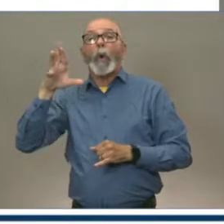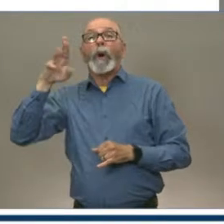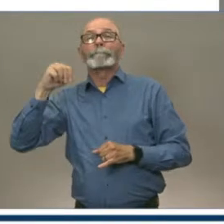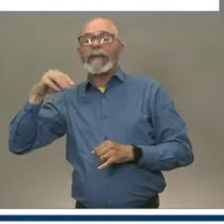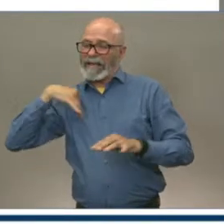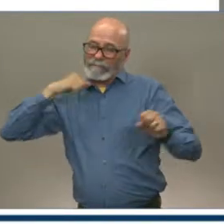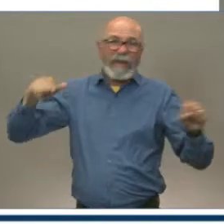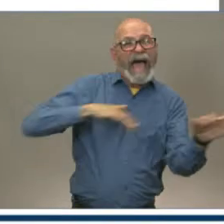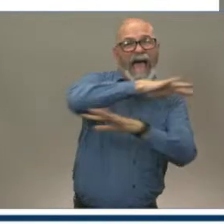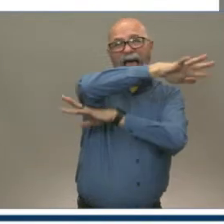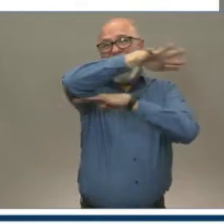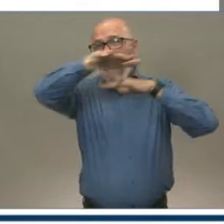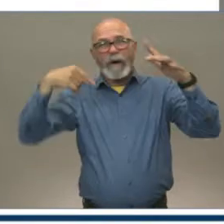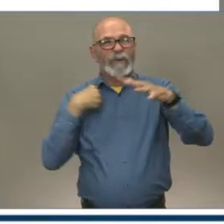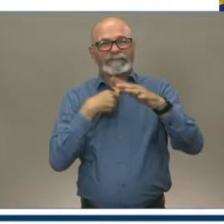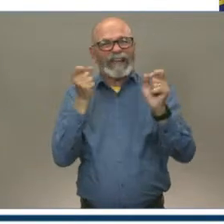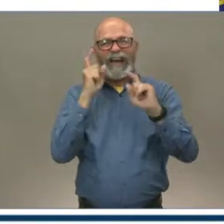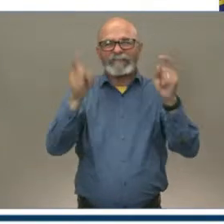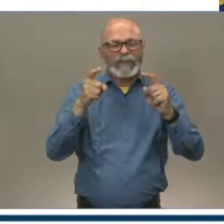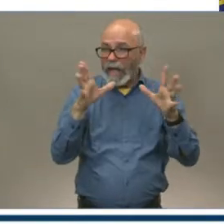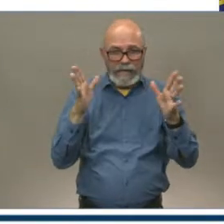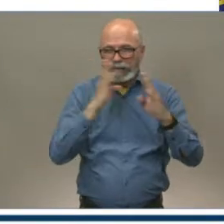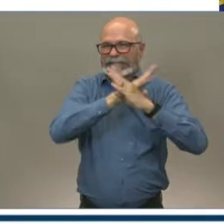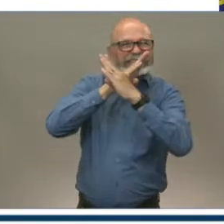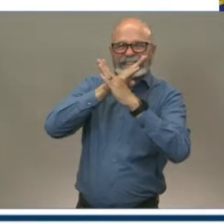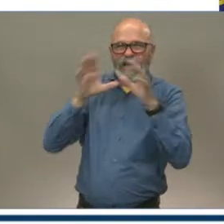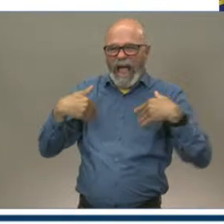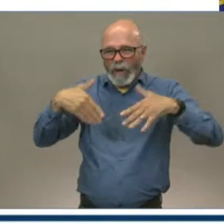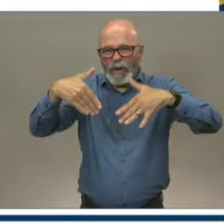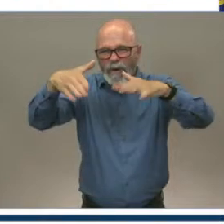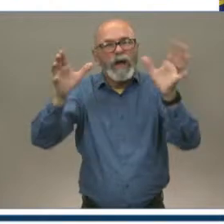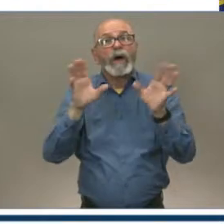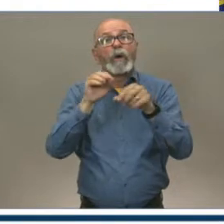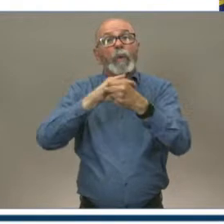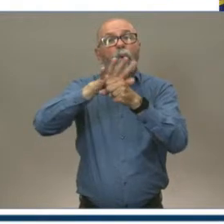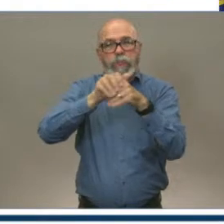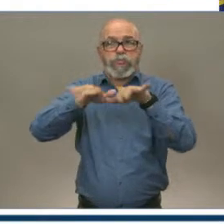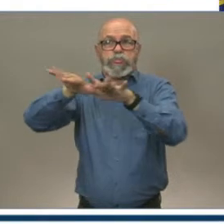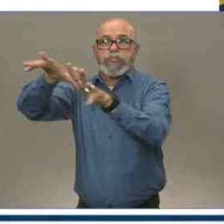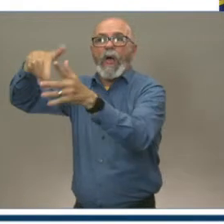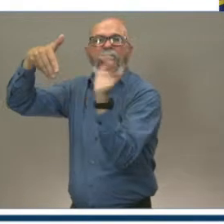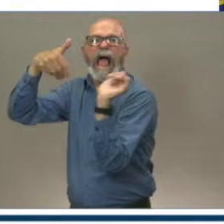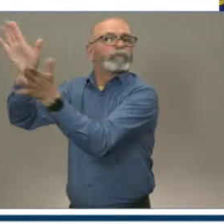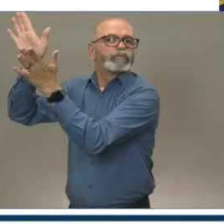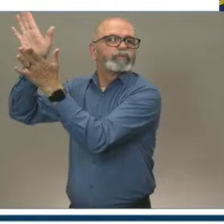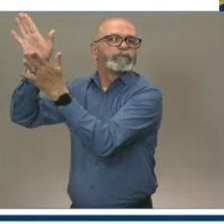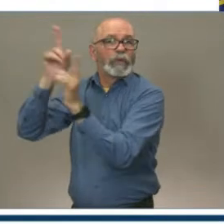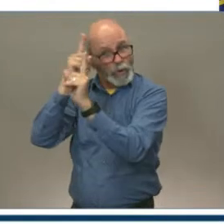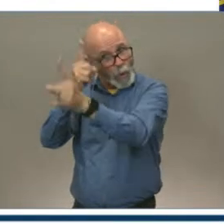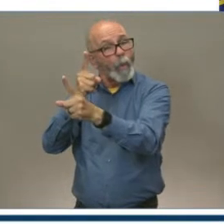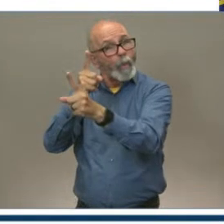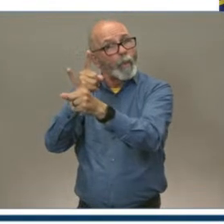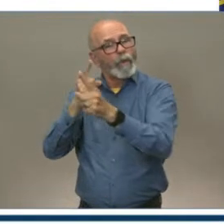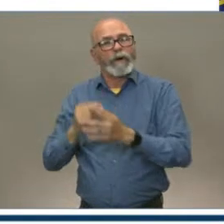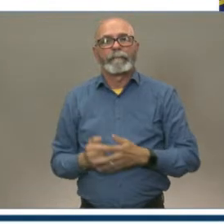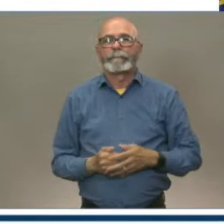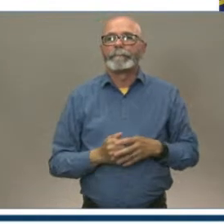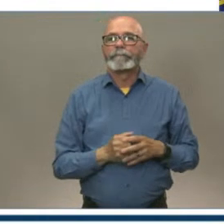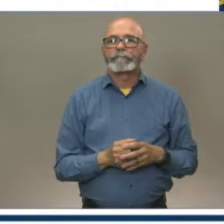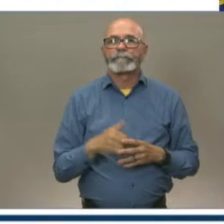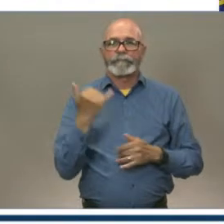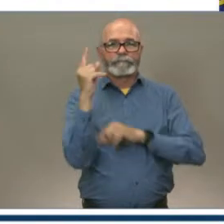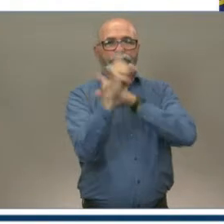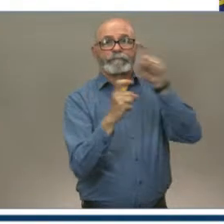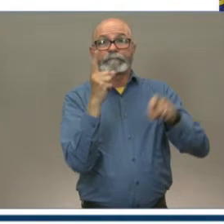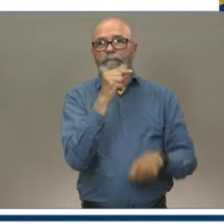strong. Thank you, Dr. Strang. We'll now take one question and one follow-up from media in the amount of time that we have. We're going to begin today with Rebecca